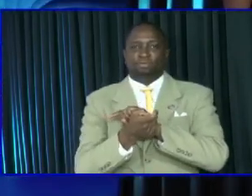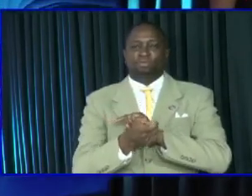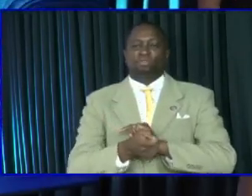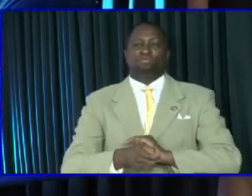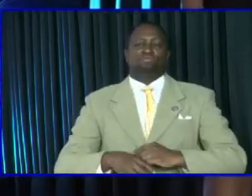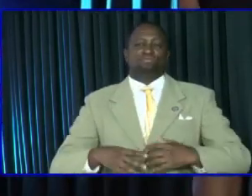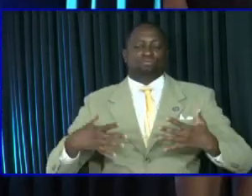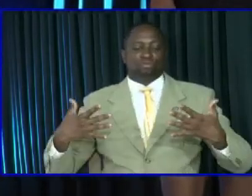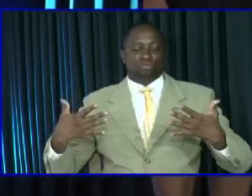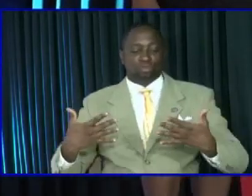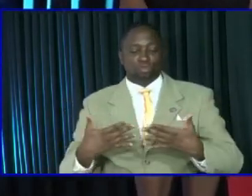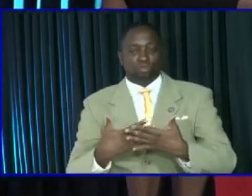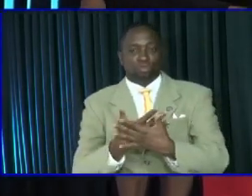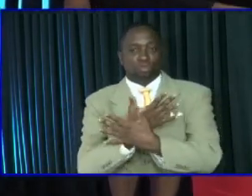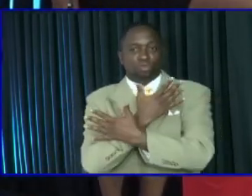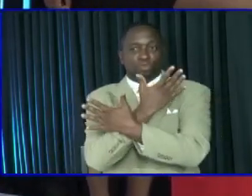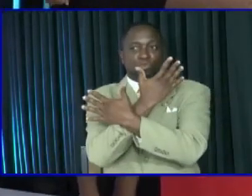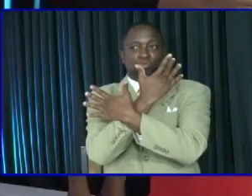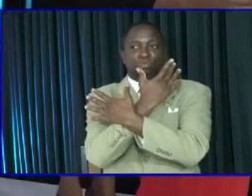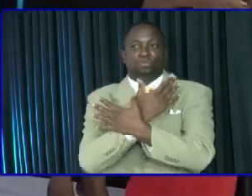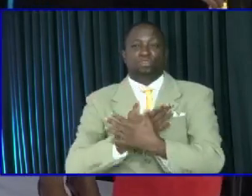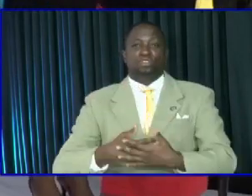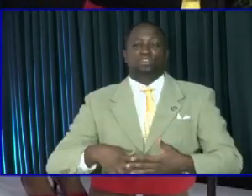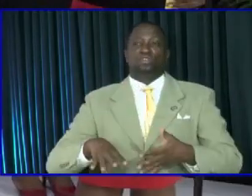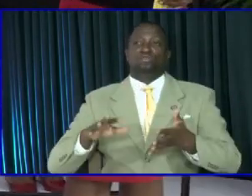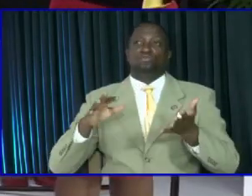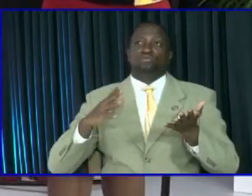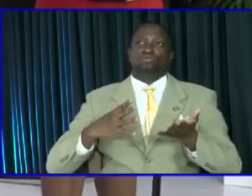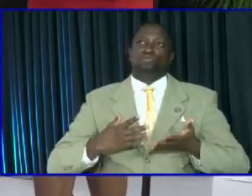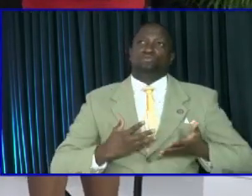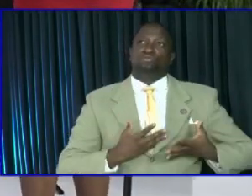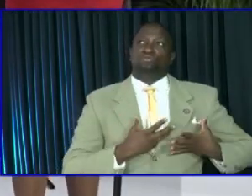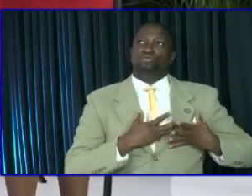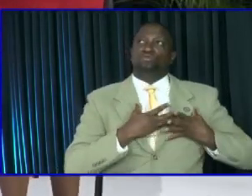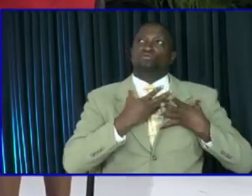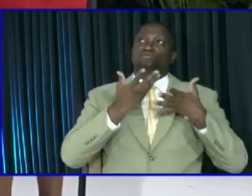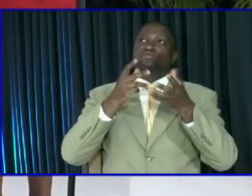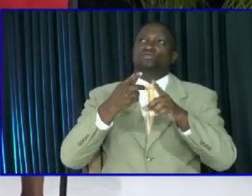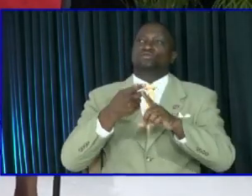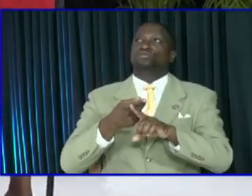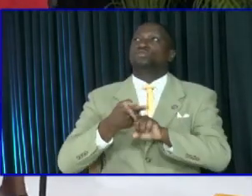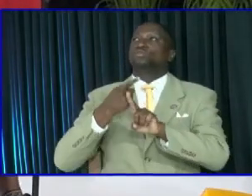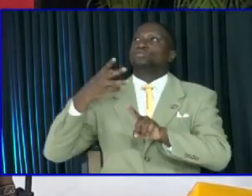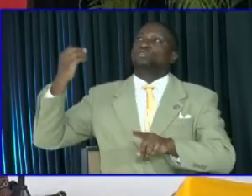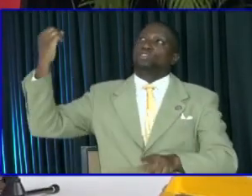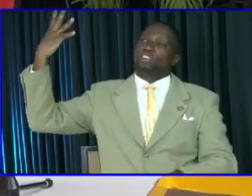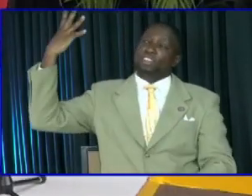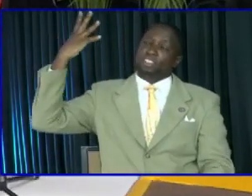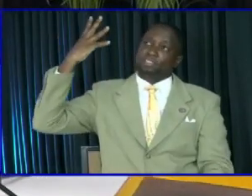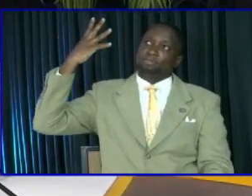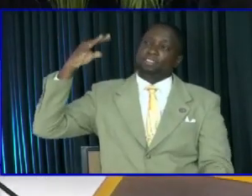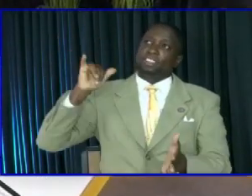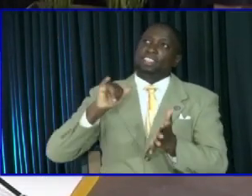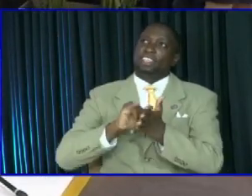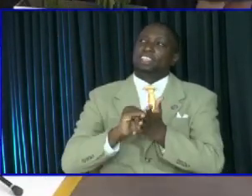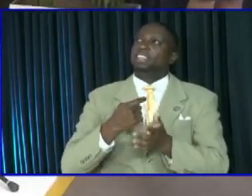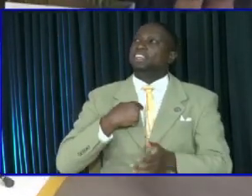changed, renewed, flowing from the grace that